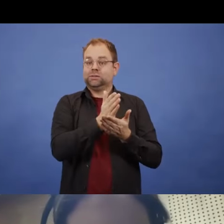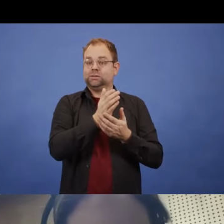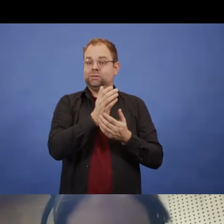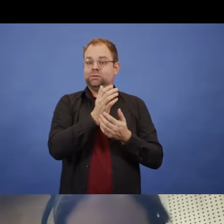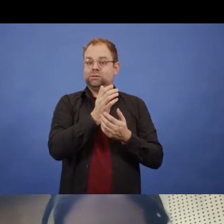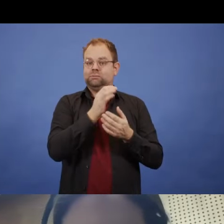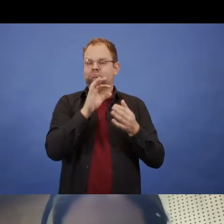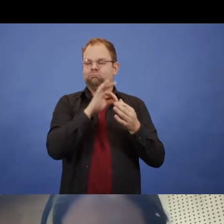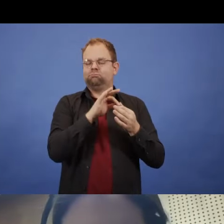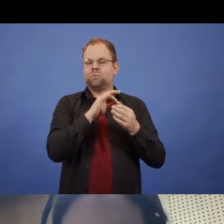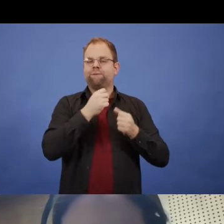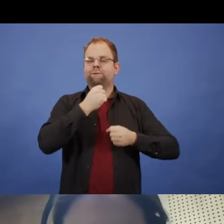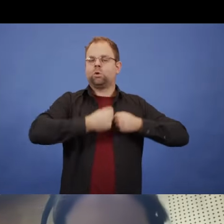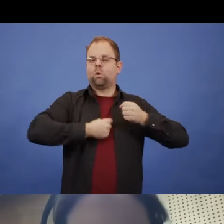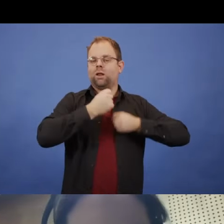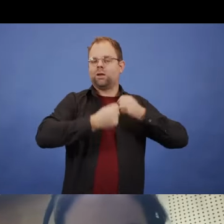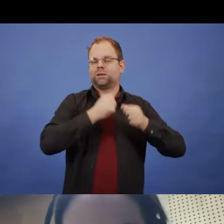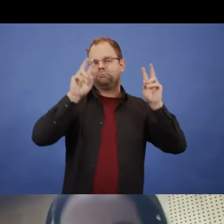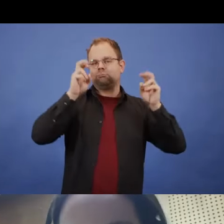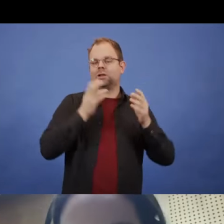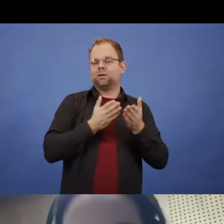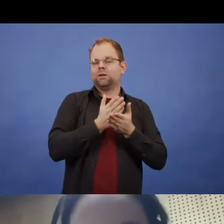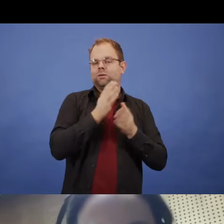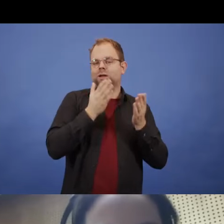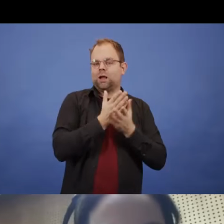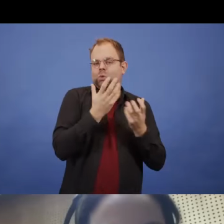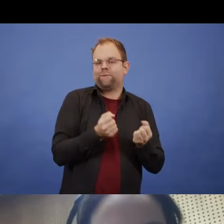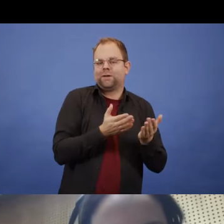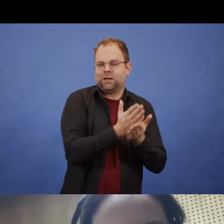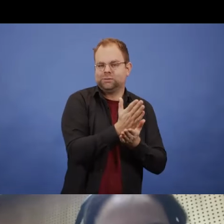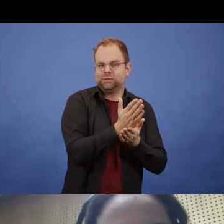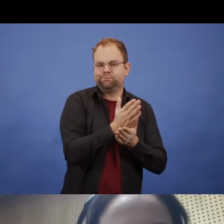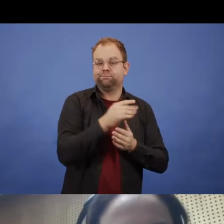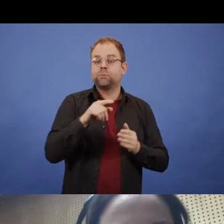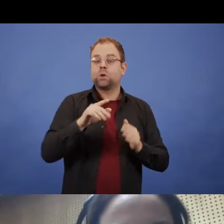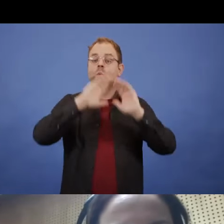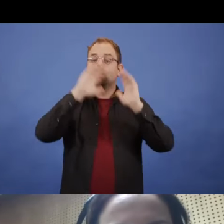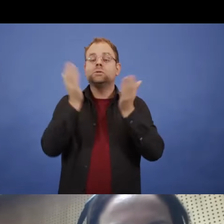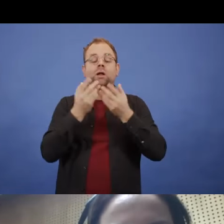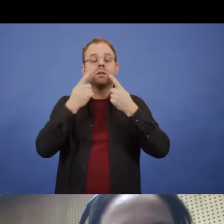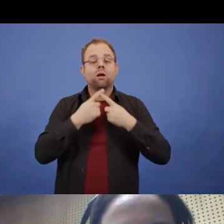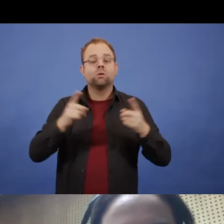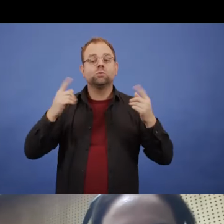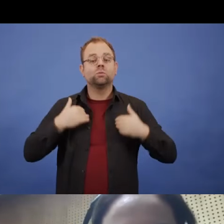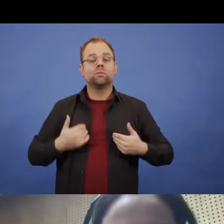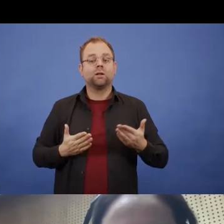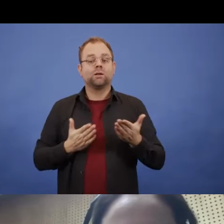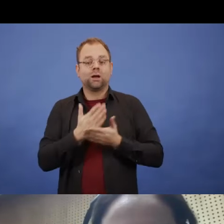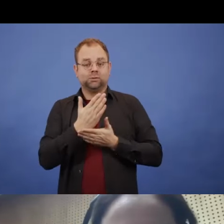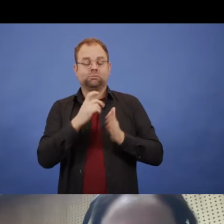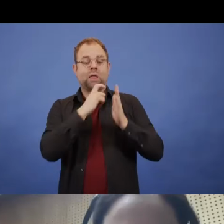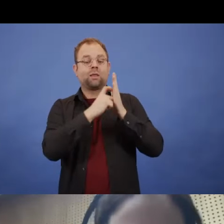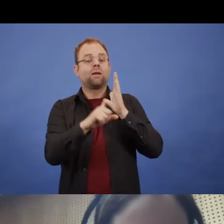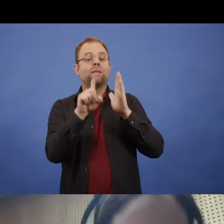human rights instruments. Go to the next slide, please. Thank you.